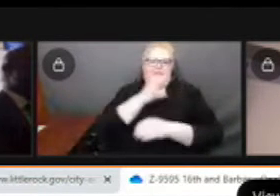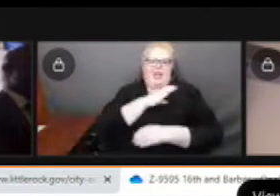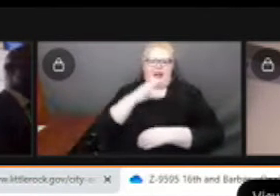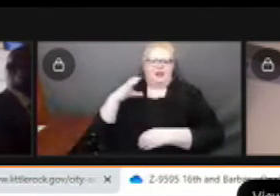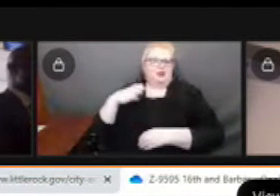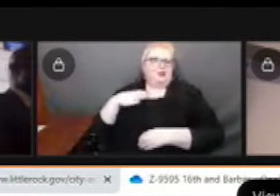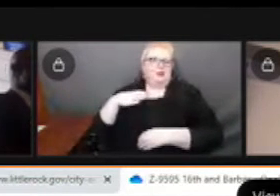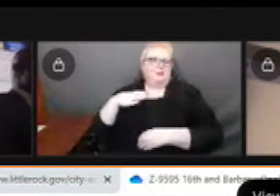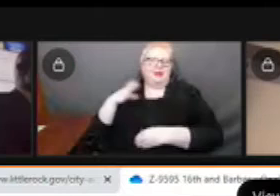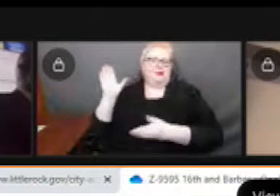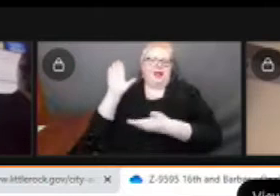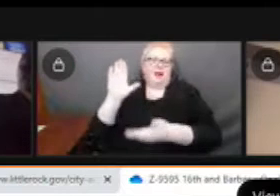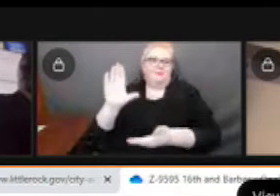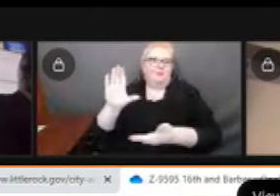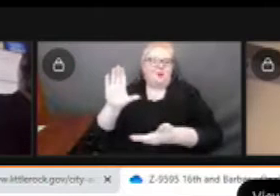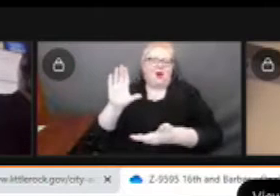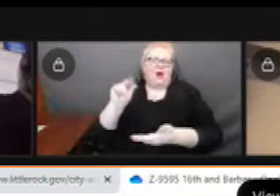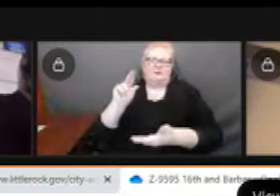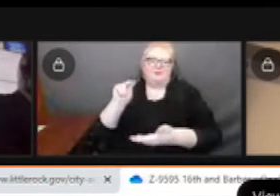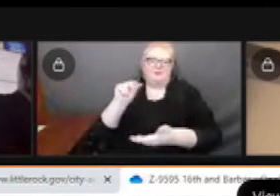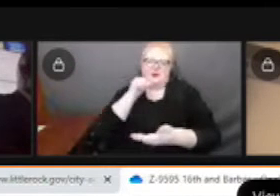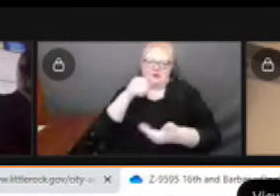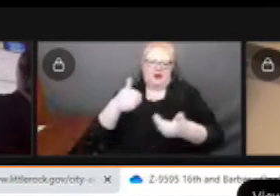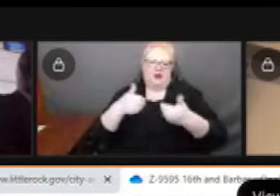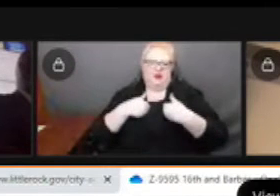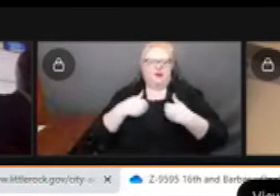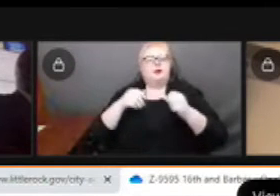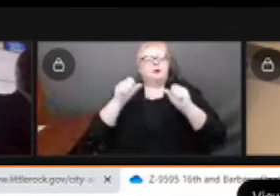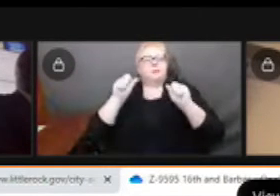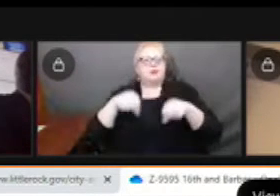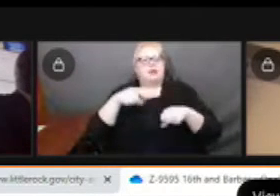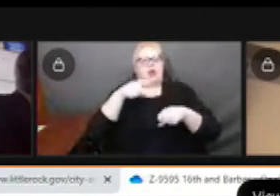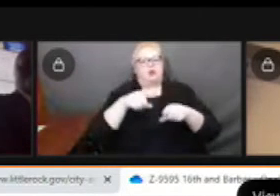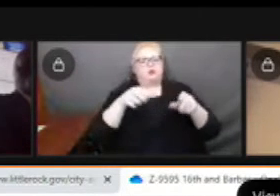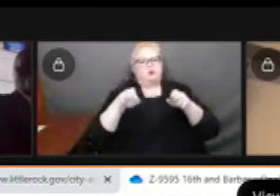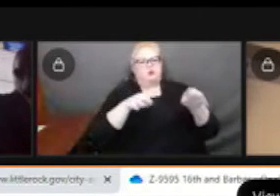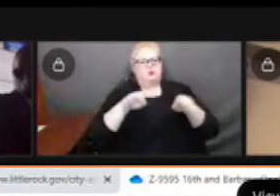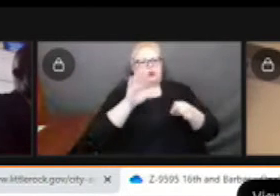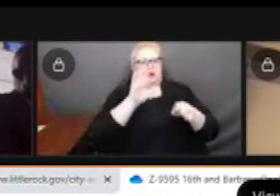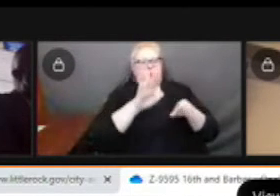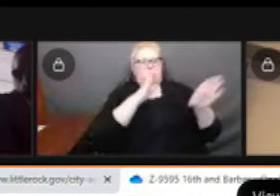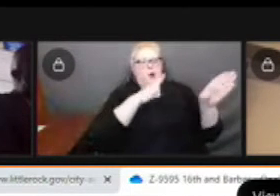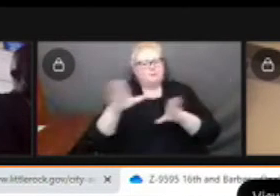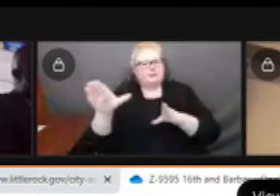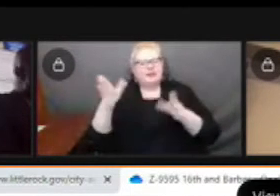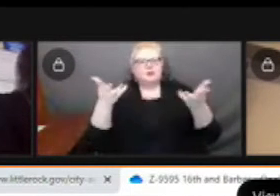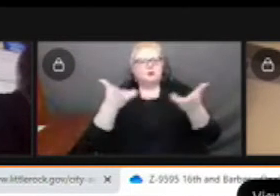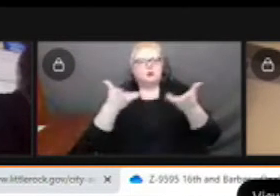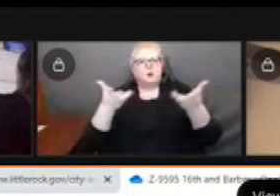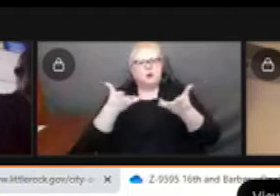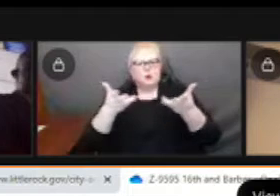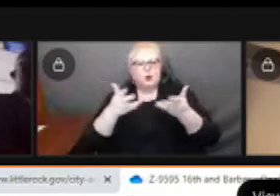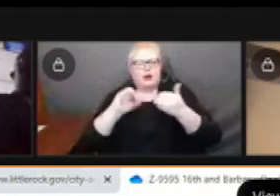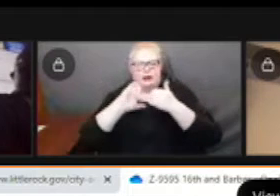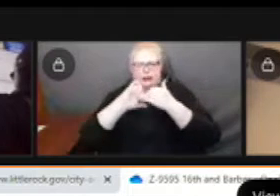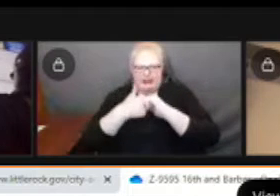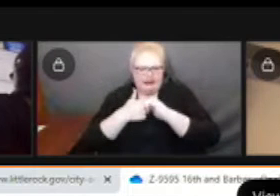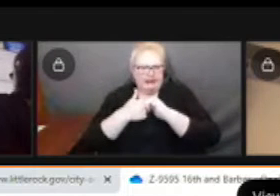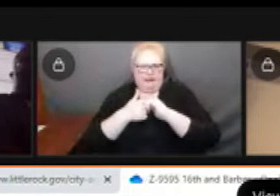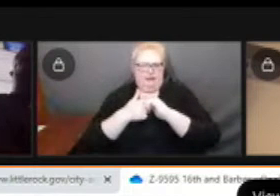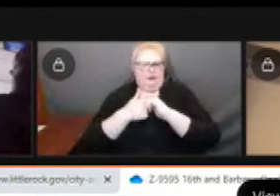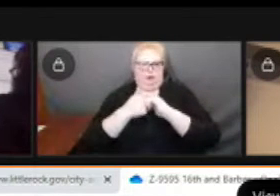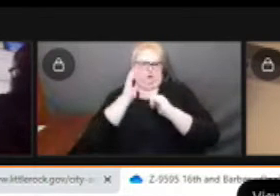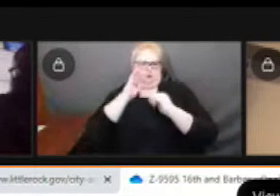renderings to I talk to us apologize, about? don't. Well, and can you describe what your plans are, how this is going to work and how